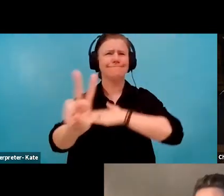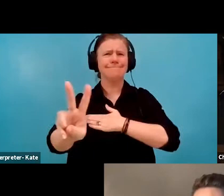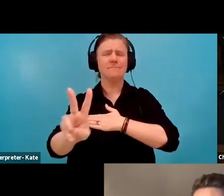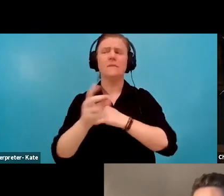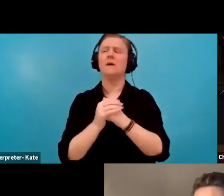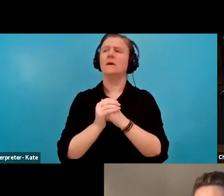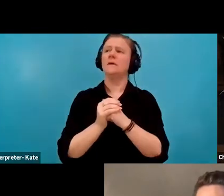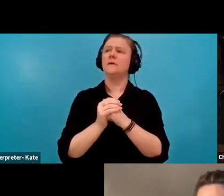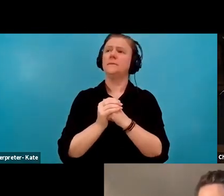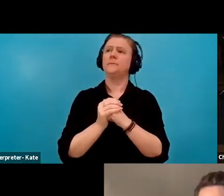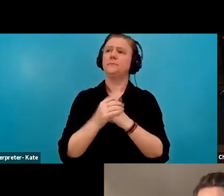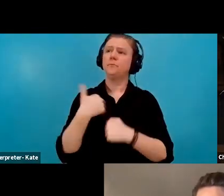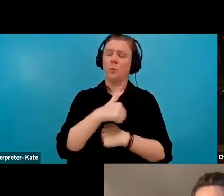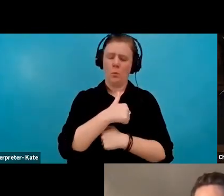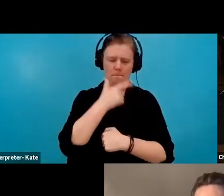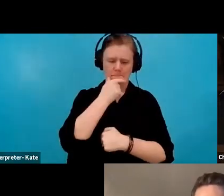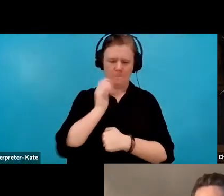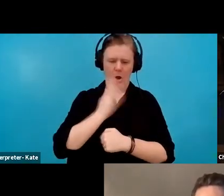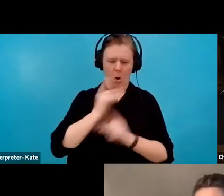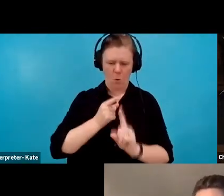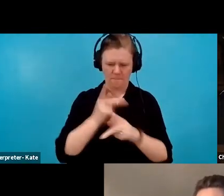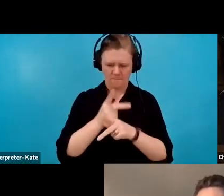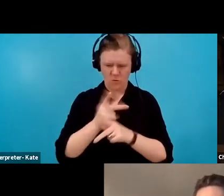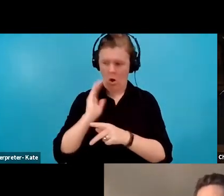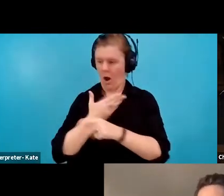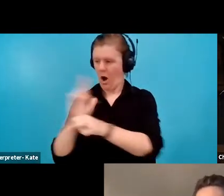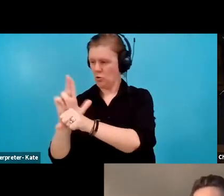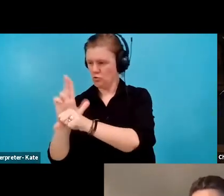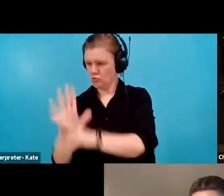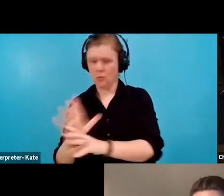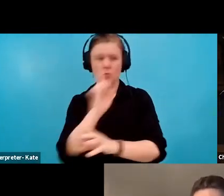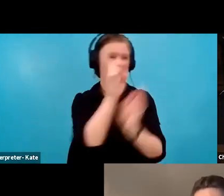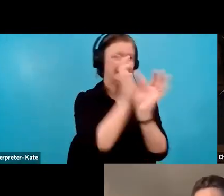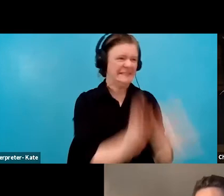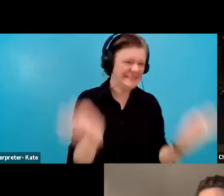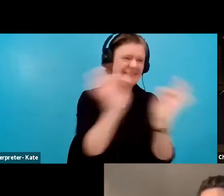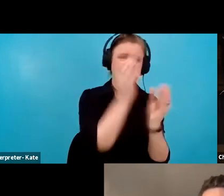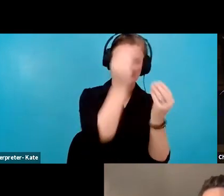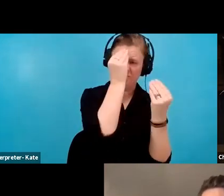we're doing everything we can to connect our consumers to vital information